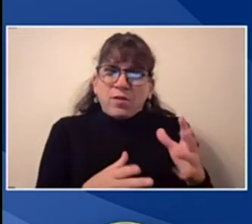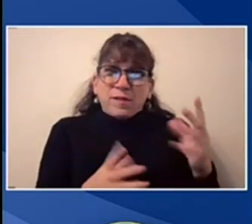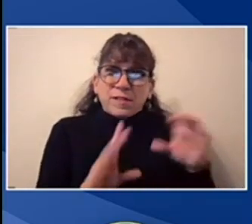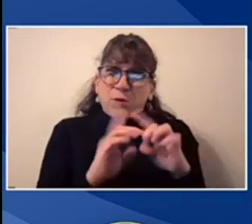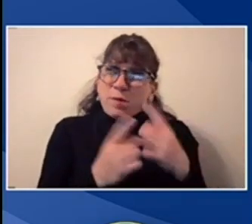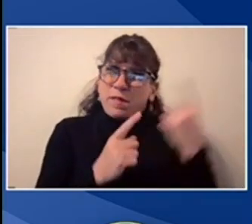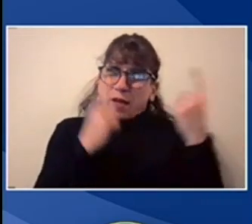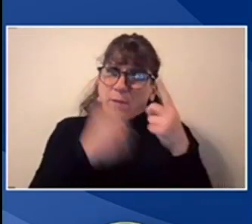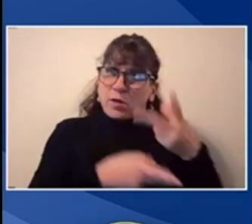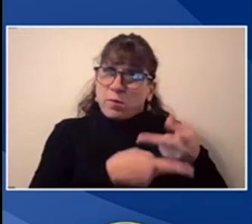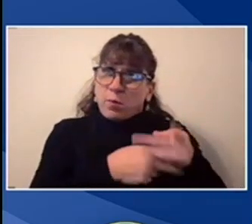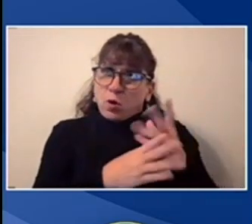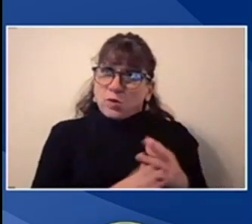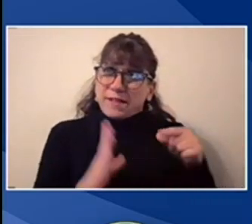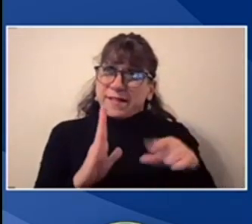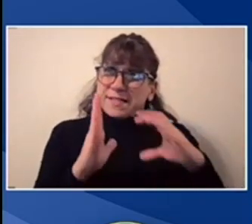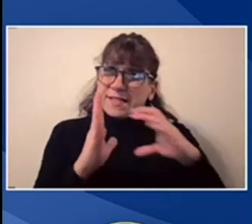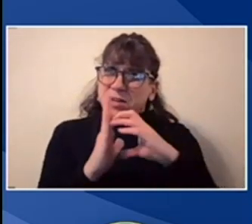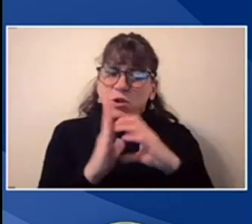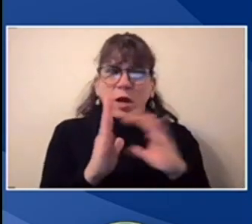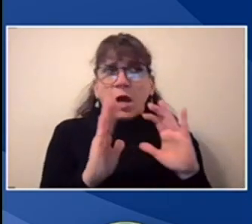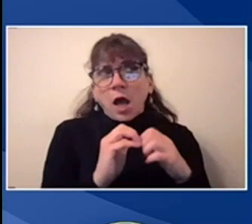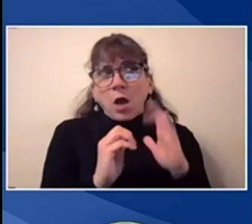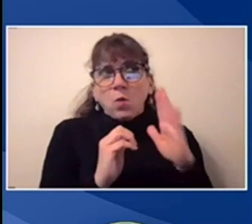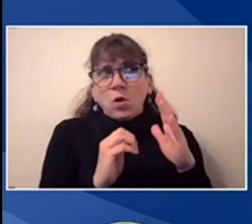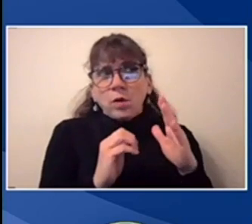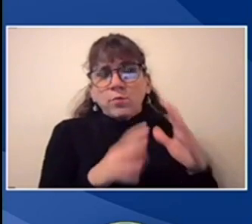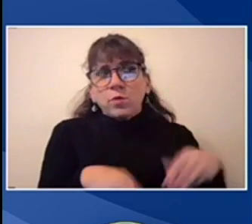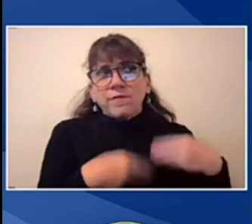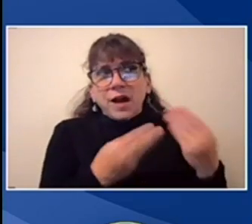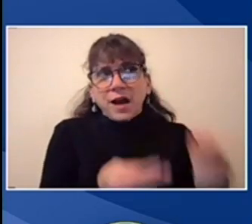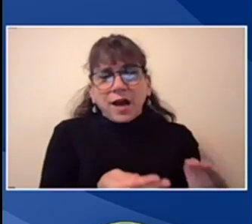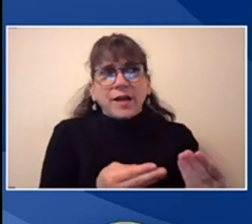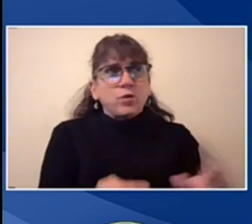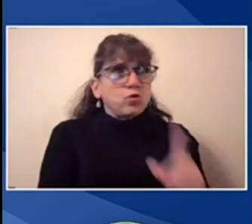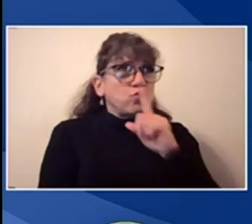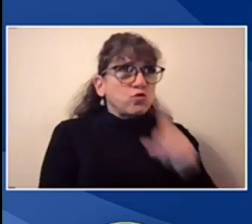section? And if so, how will it provide true relief?